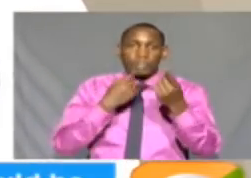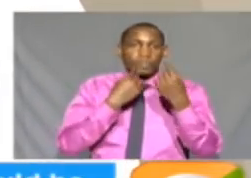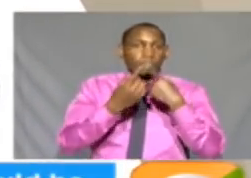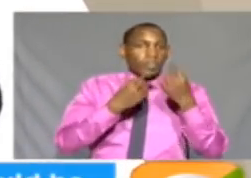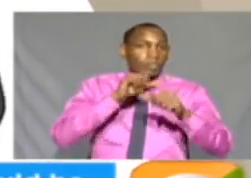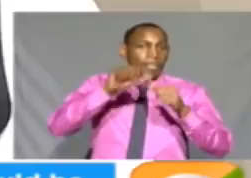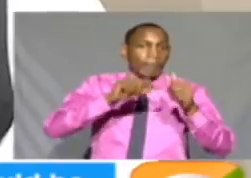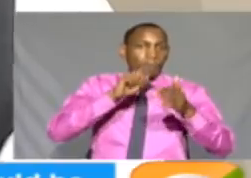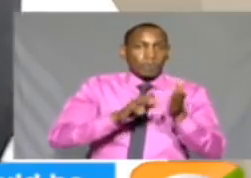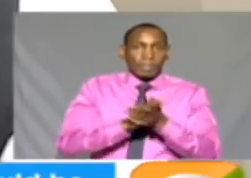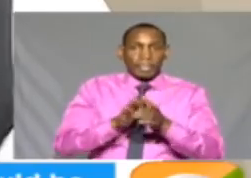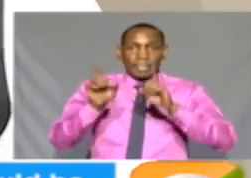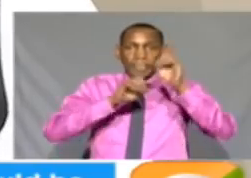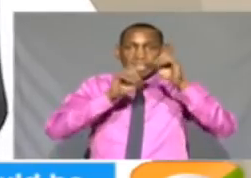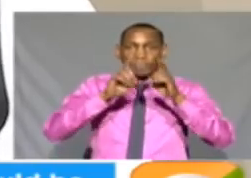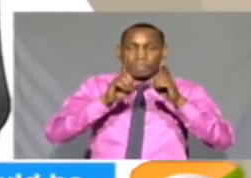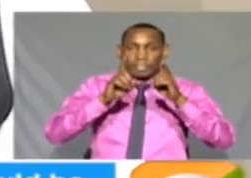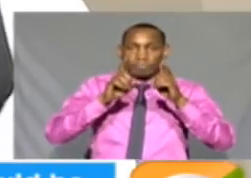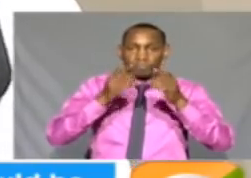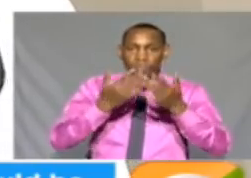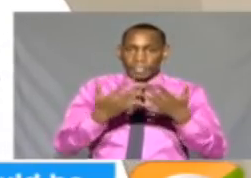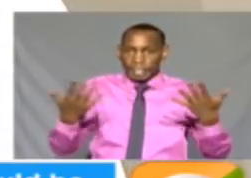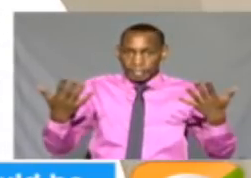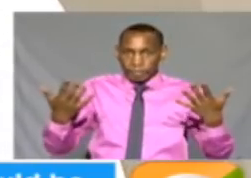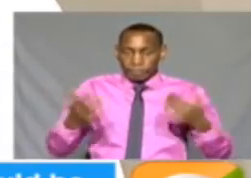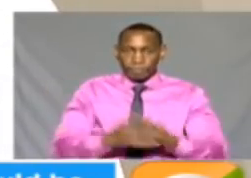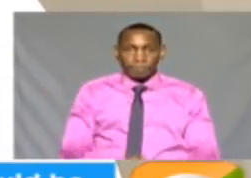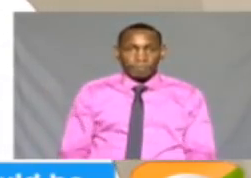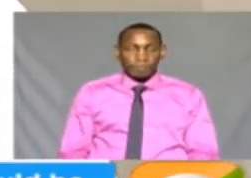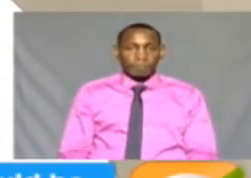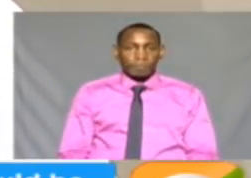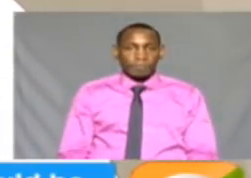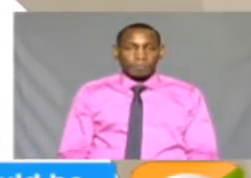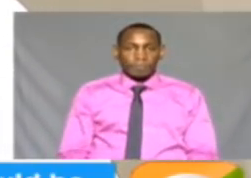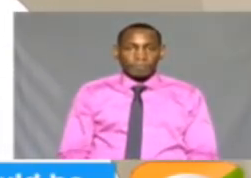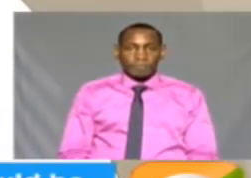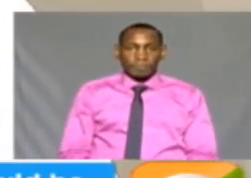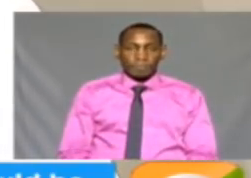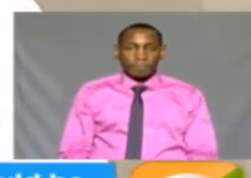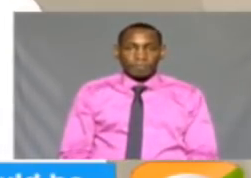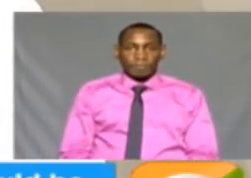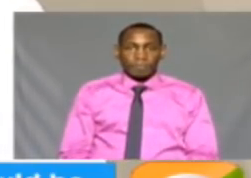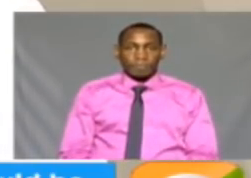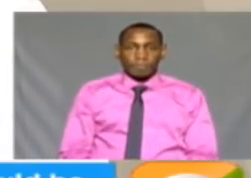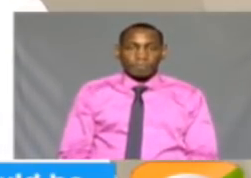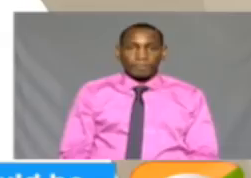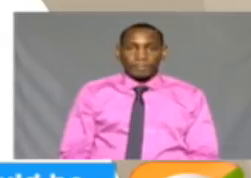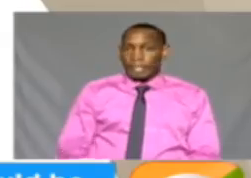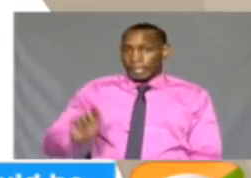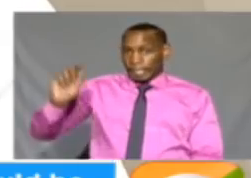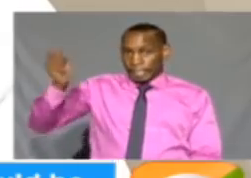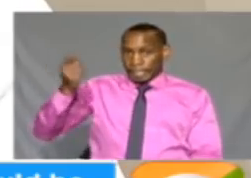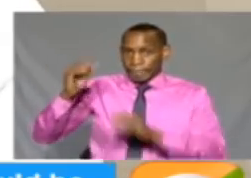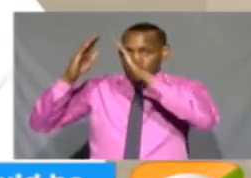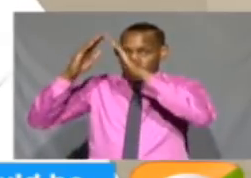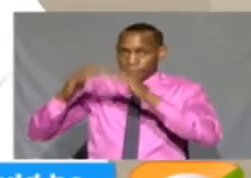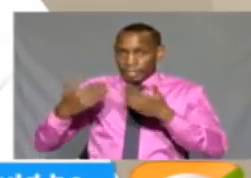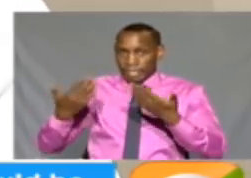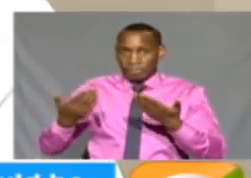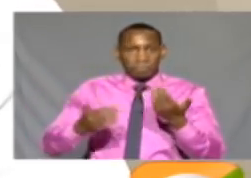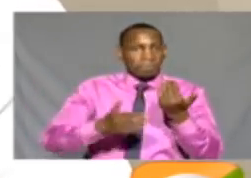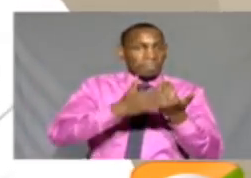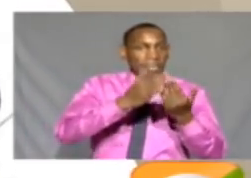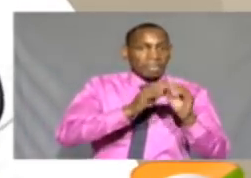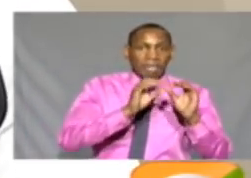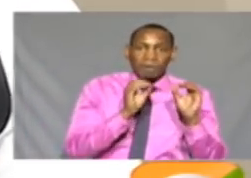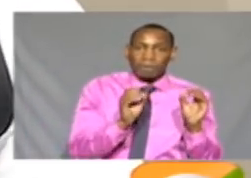about transportation of cargo. Yeah, the Qataris are there. They were at Harambee House today. Yeah, they were at Harambee House. Mm. How insensitive can